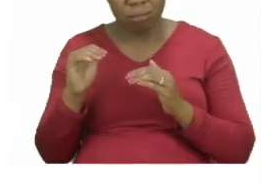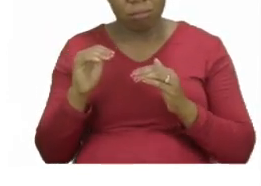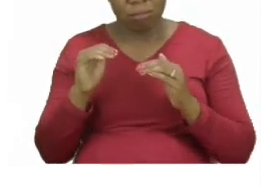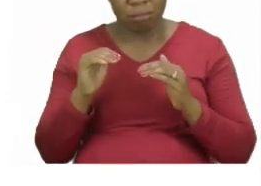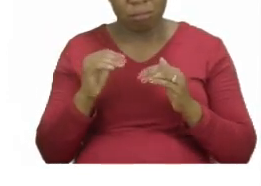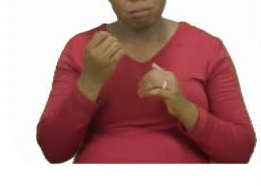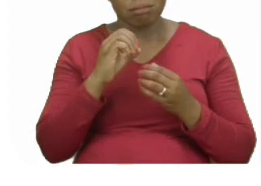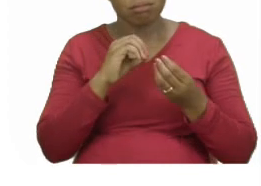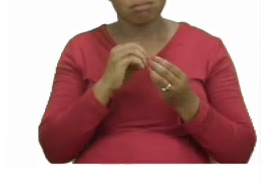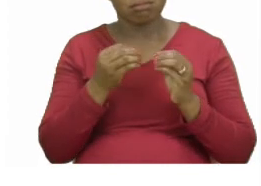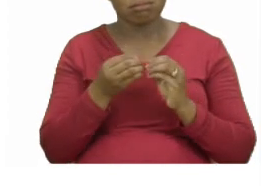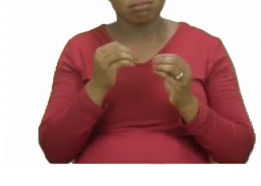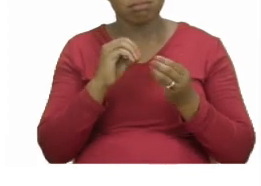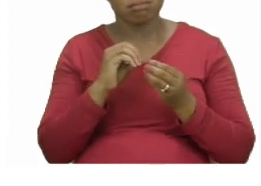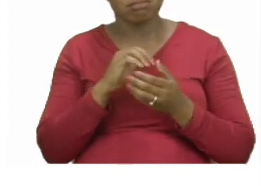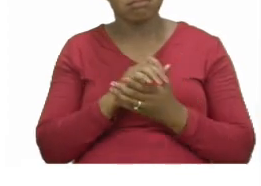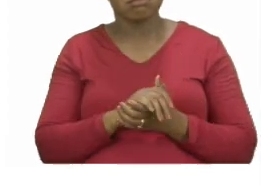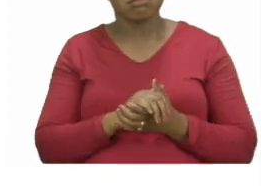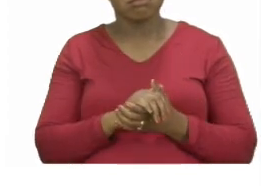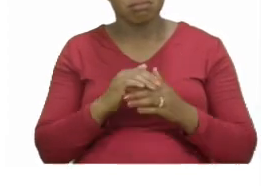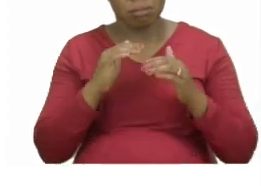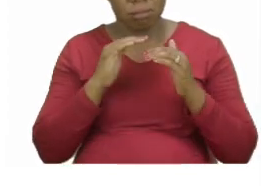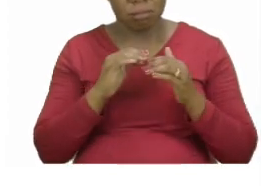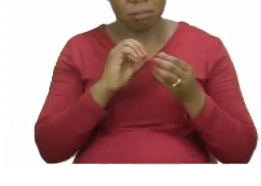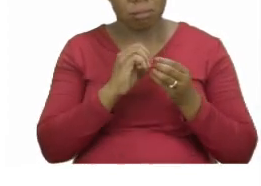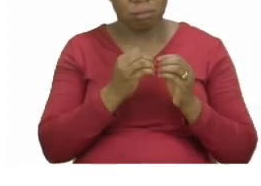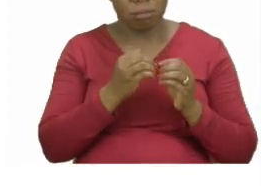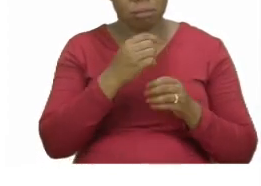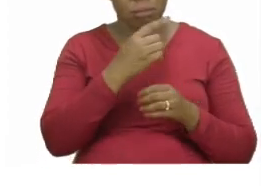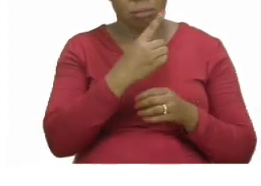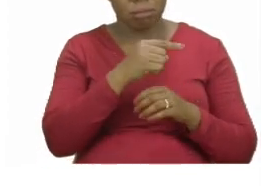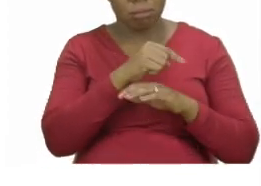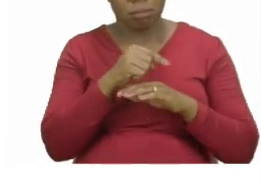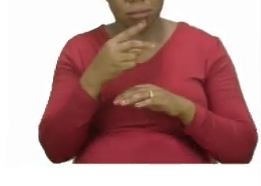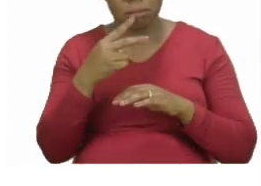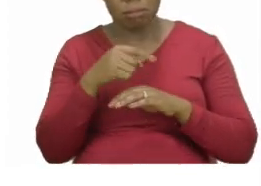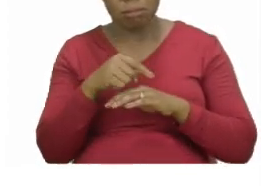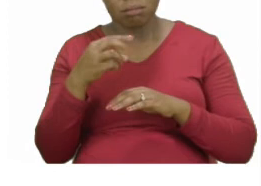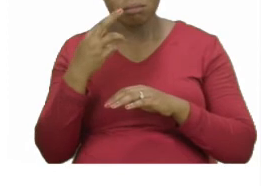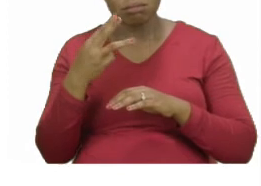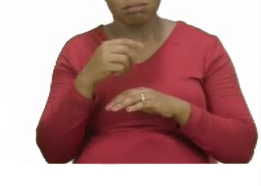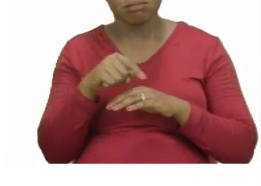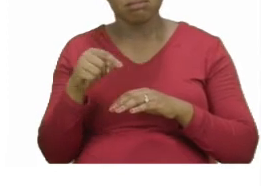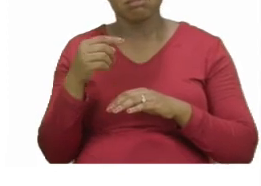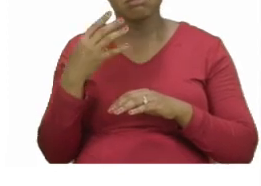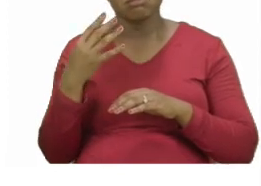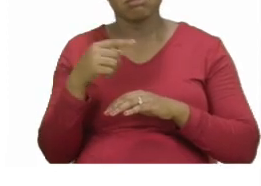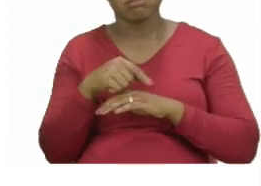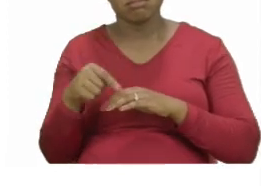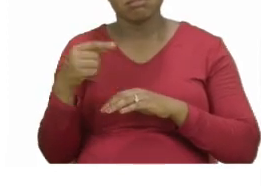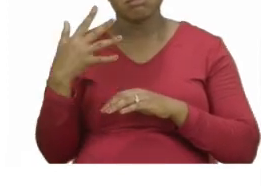numbers where you have to write in the correct letter. Number 1, 2, 3, 4 and